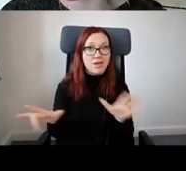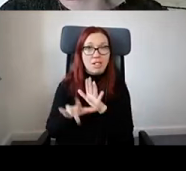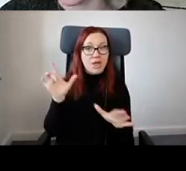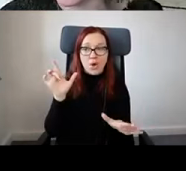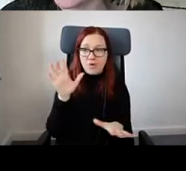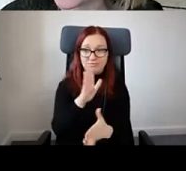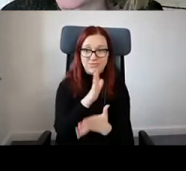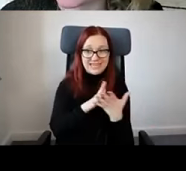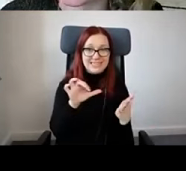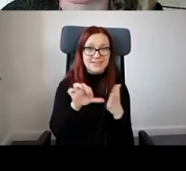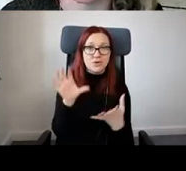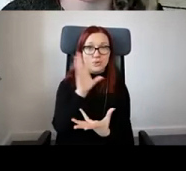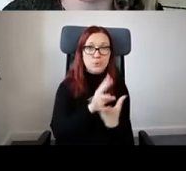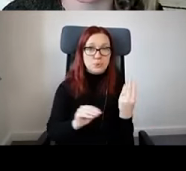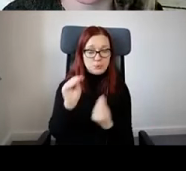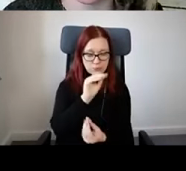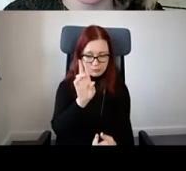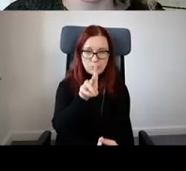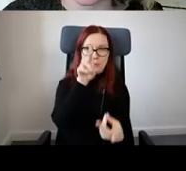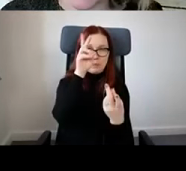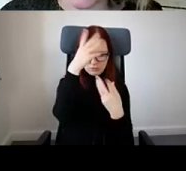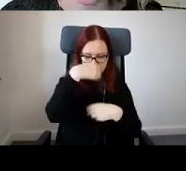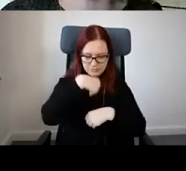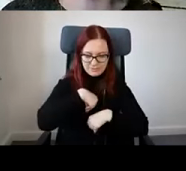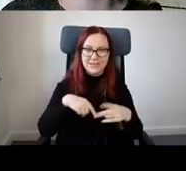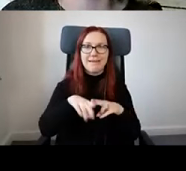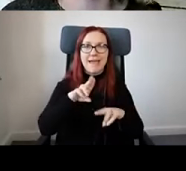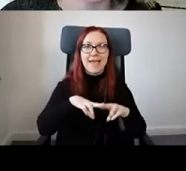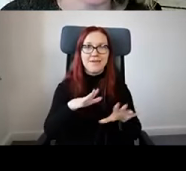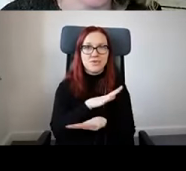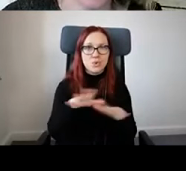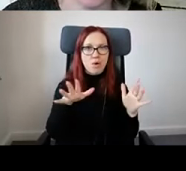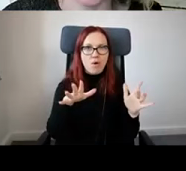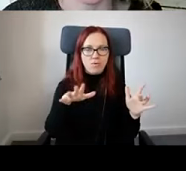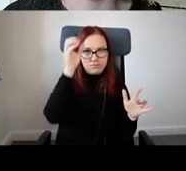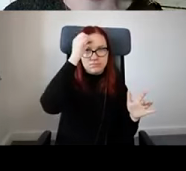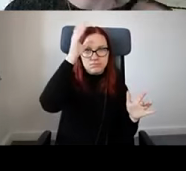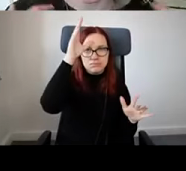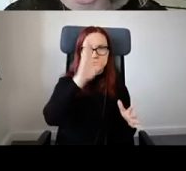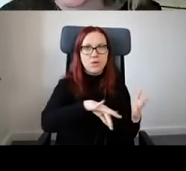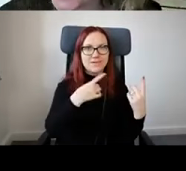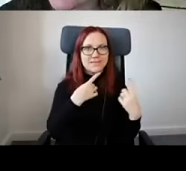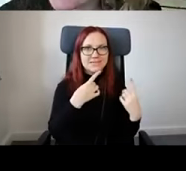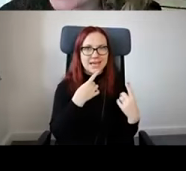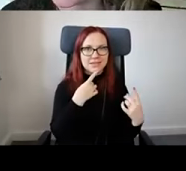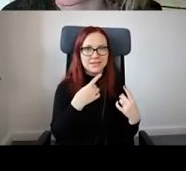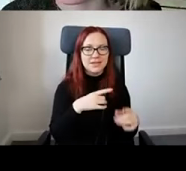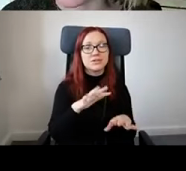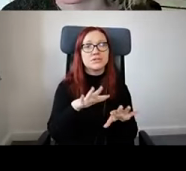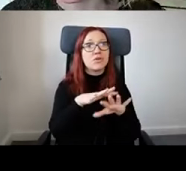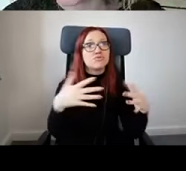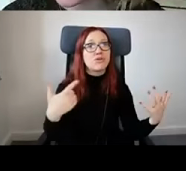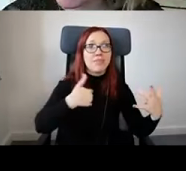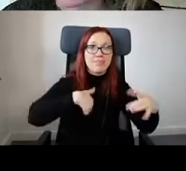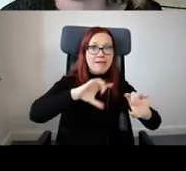of that if that's not something you do. And we felt, rather than contributing to kind of the onslaught of information coming